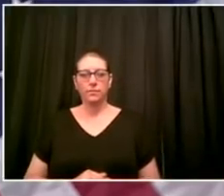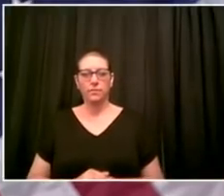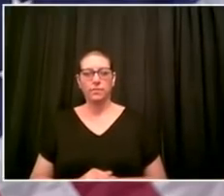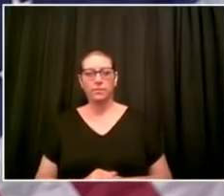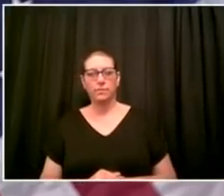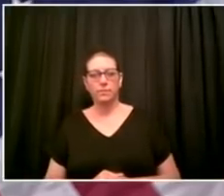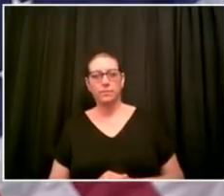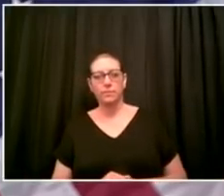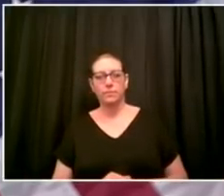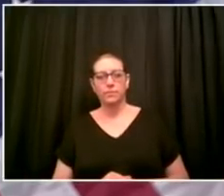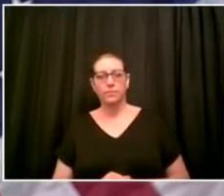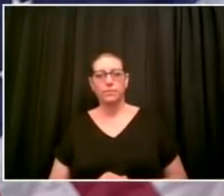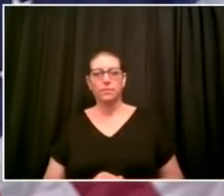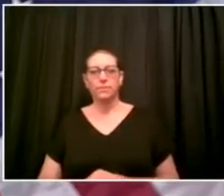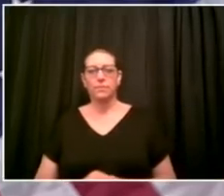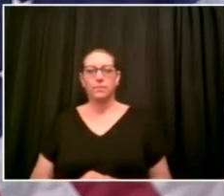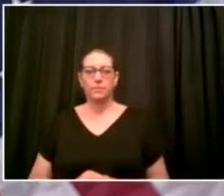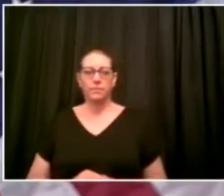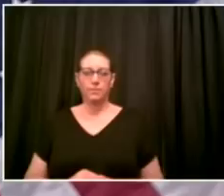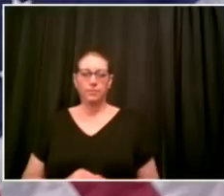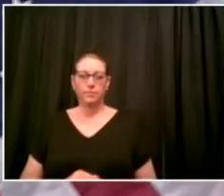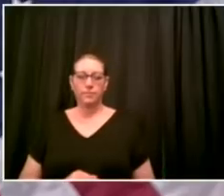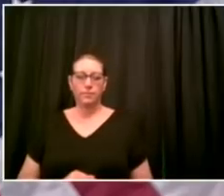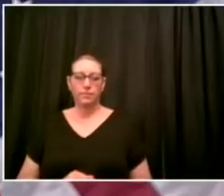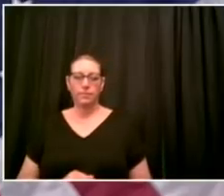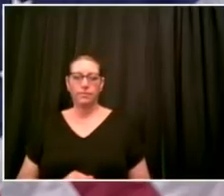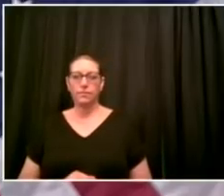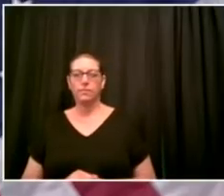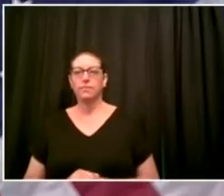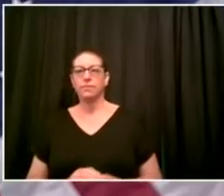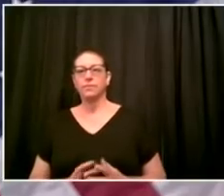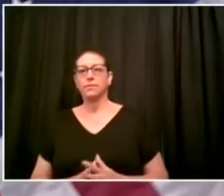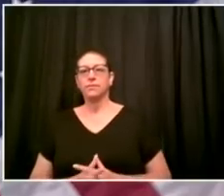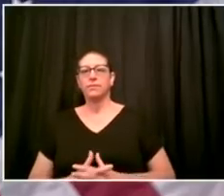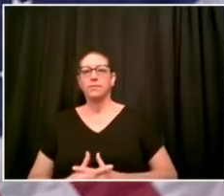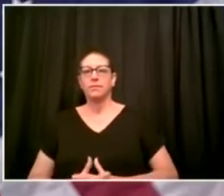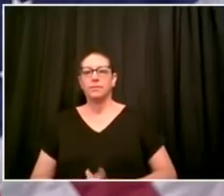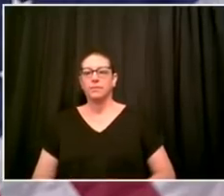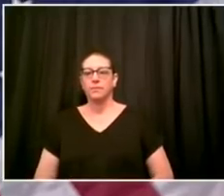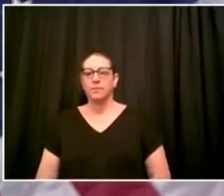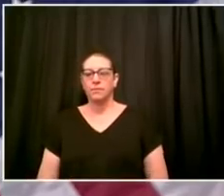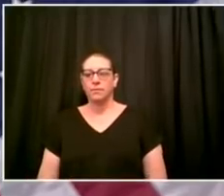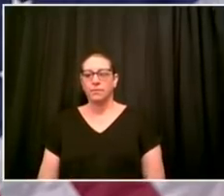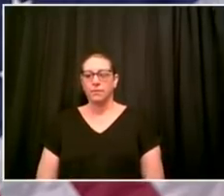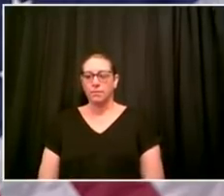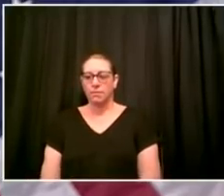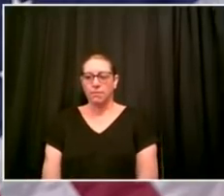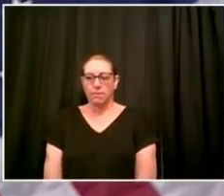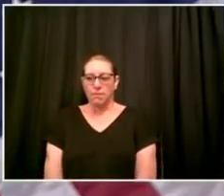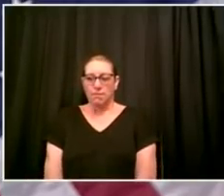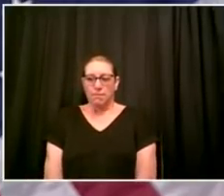casi 2,000 personas dedicadas al rastreo del virus.